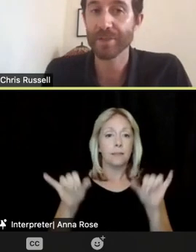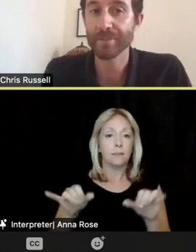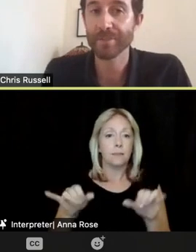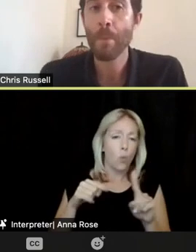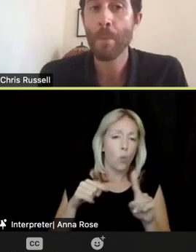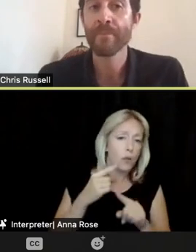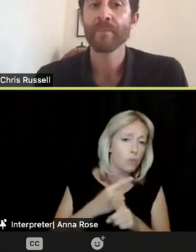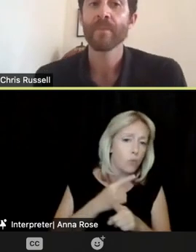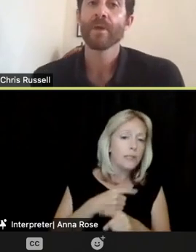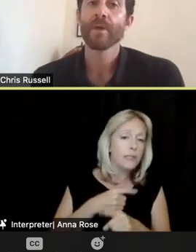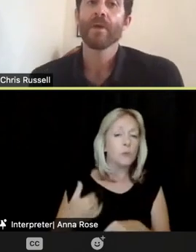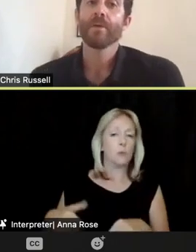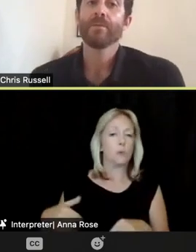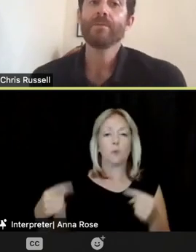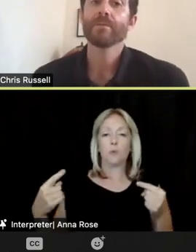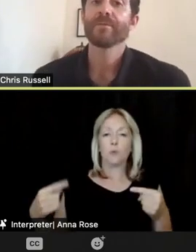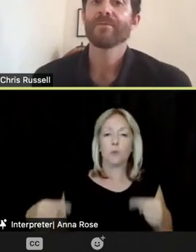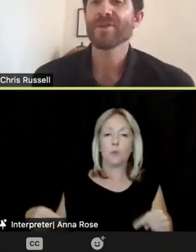Controversial question.